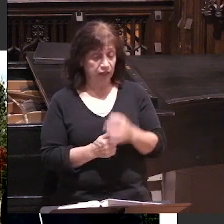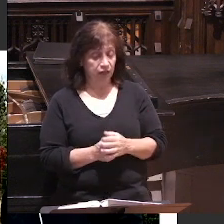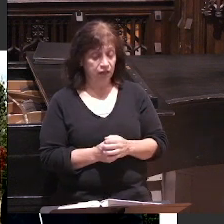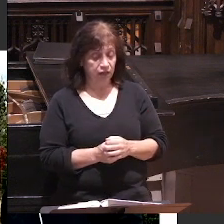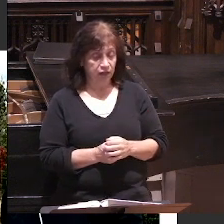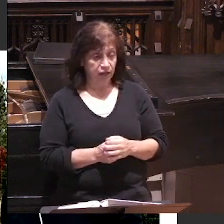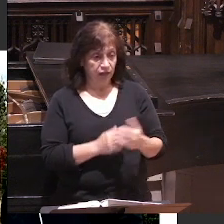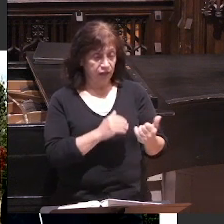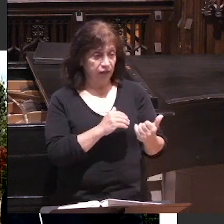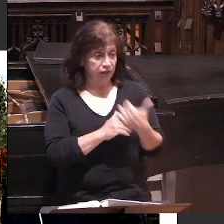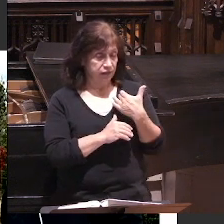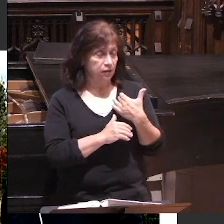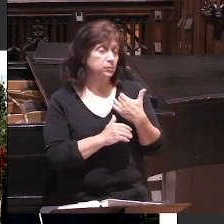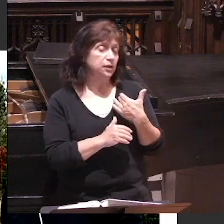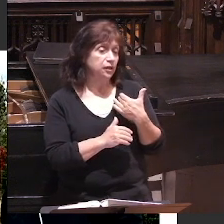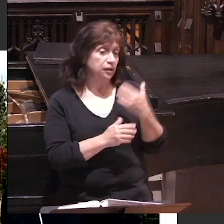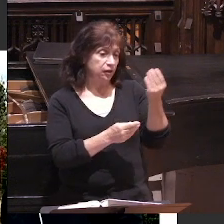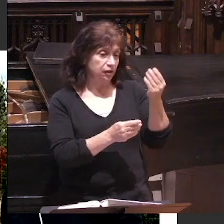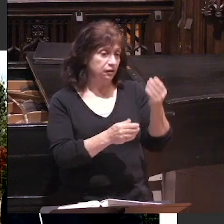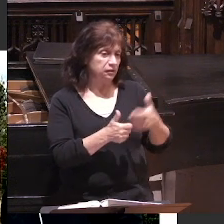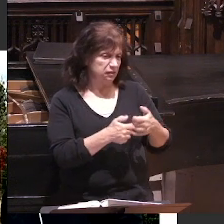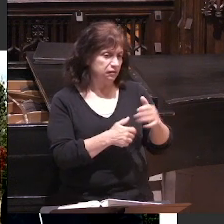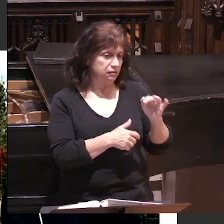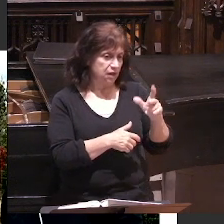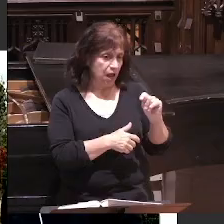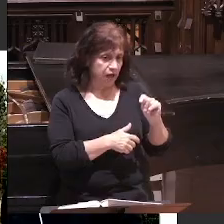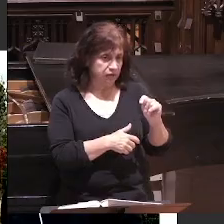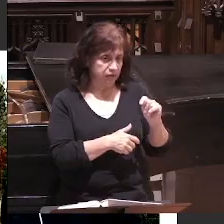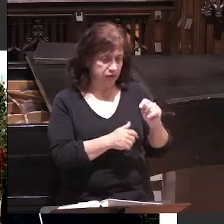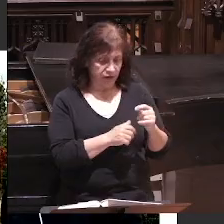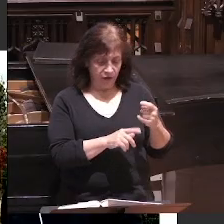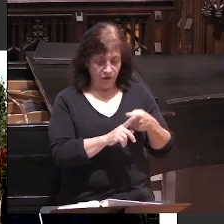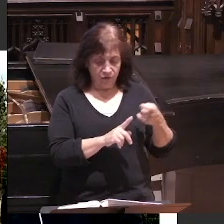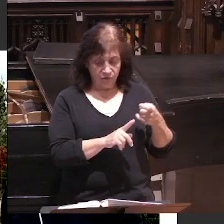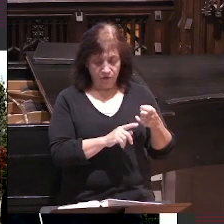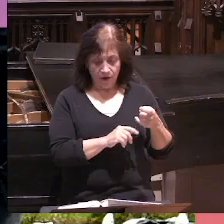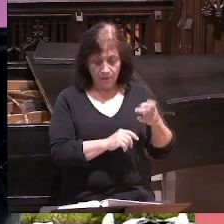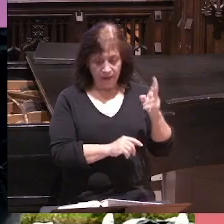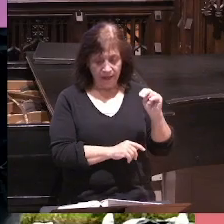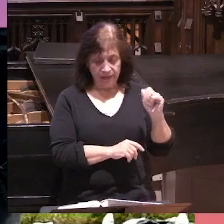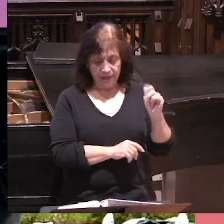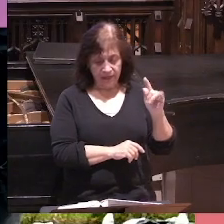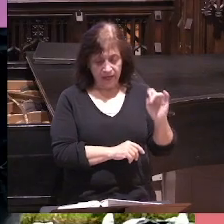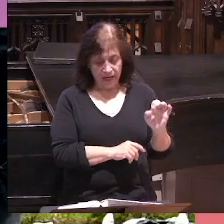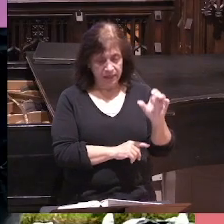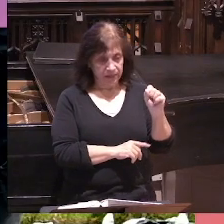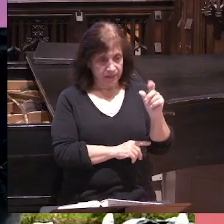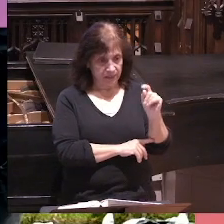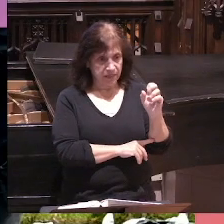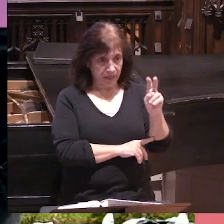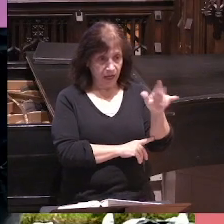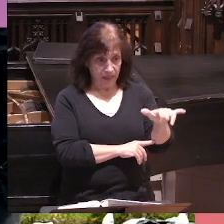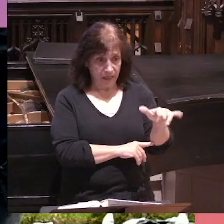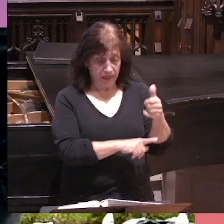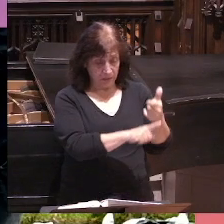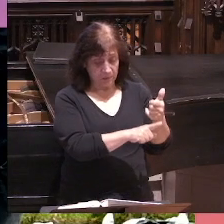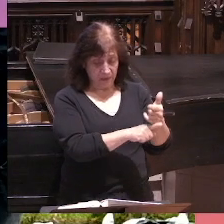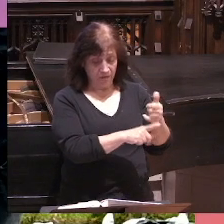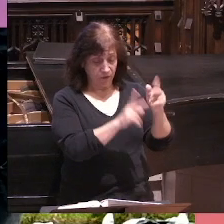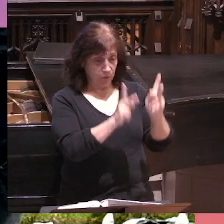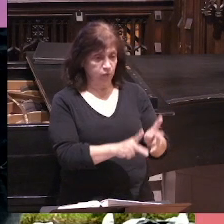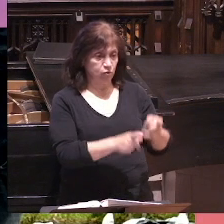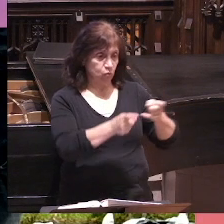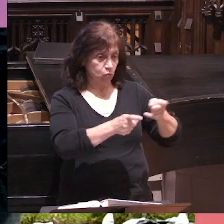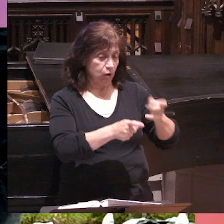got a message, a text message from Nate Stuckey, who is one of the people who runs